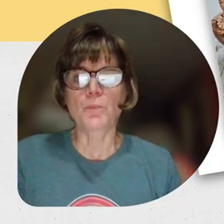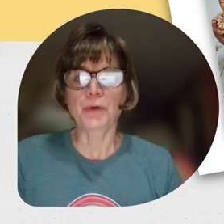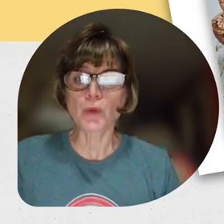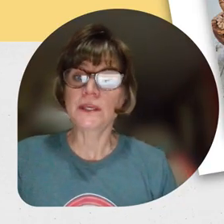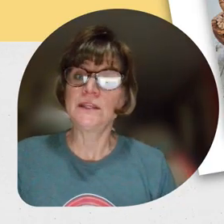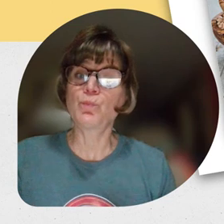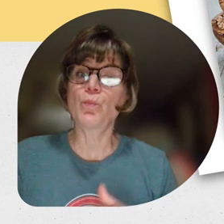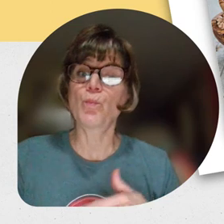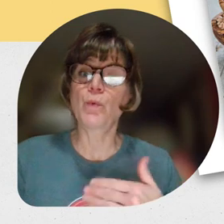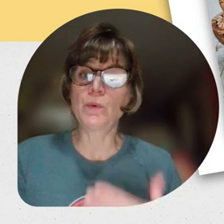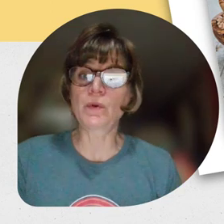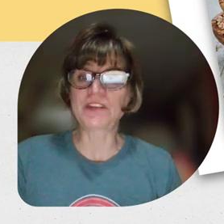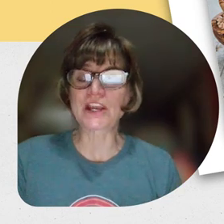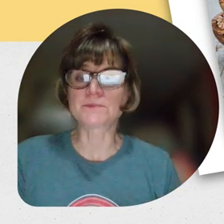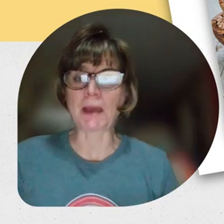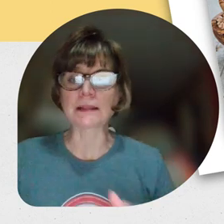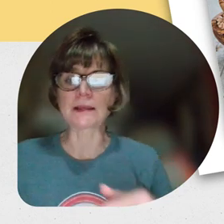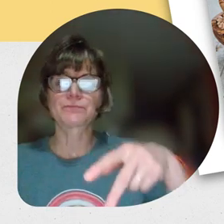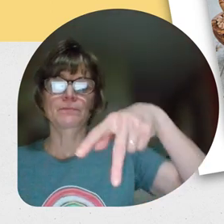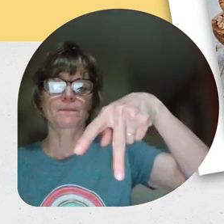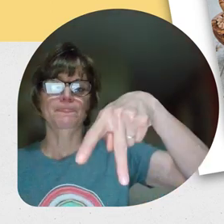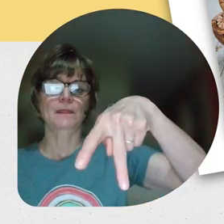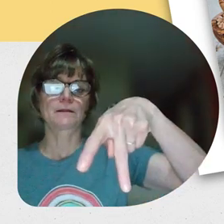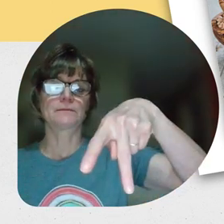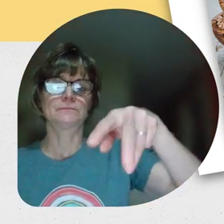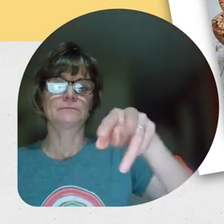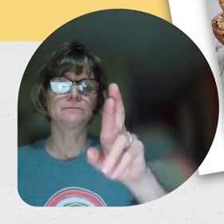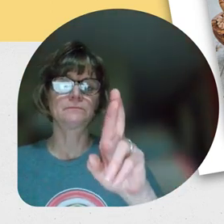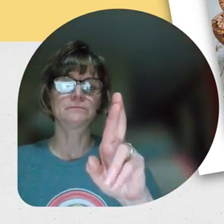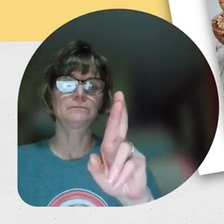So protein, we would fingerspell it.